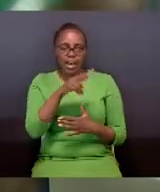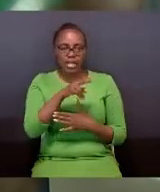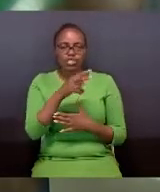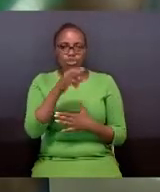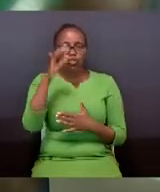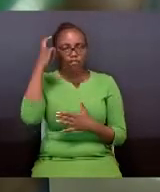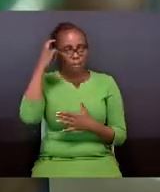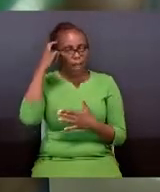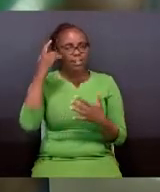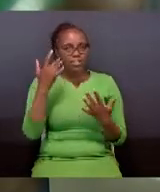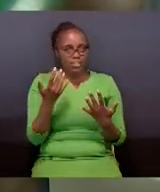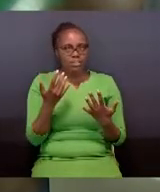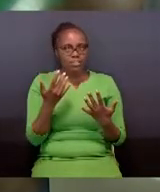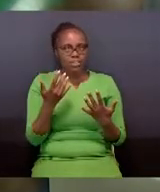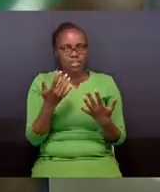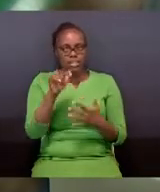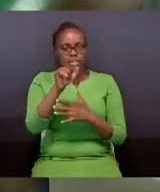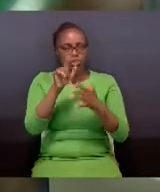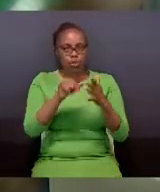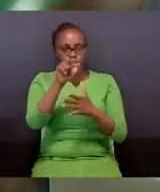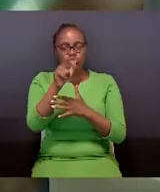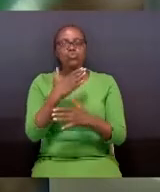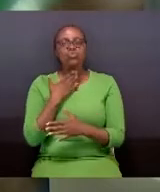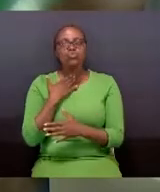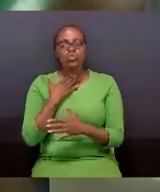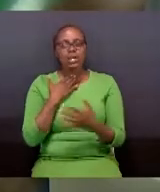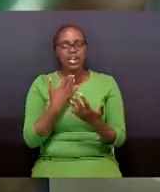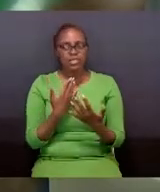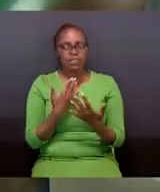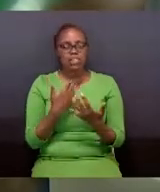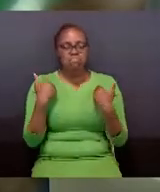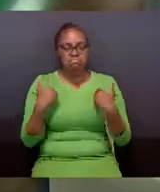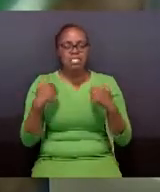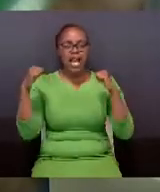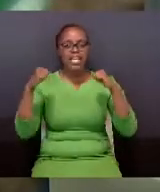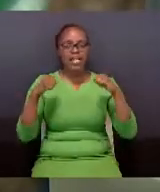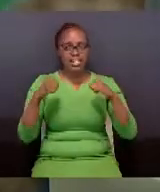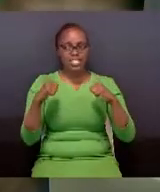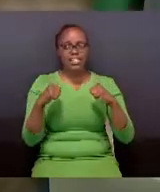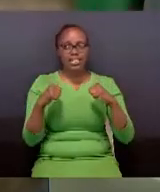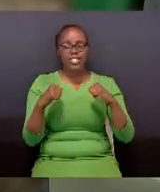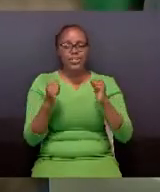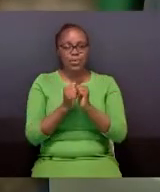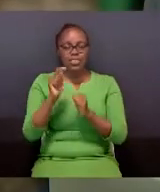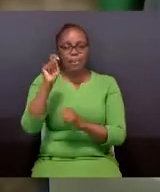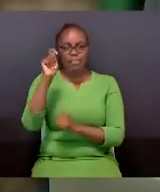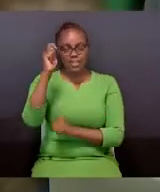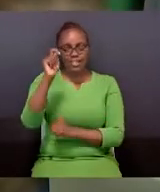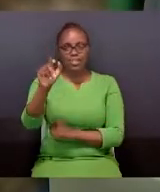mind. It's what you want. I agree with President